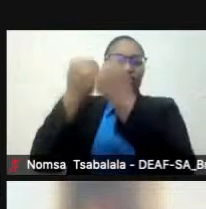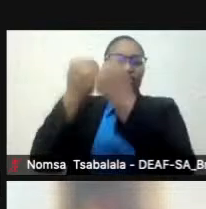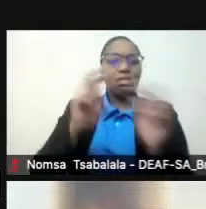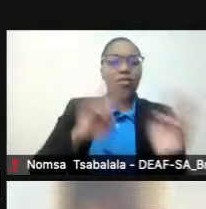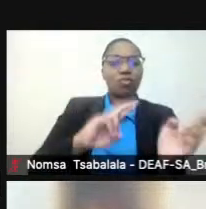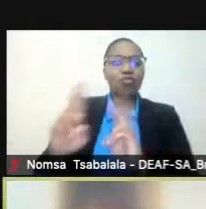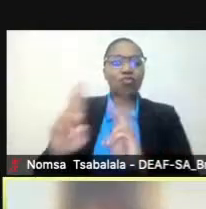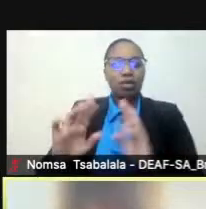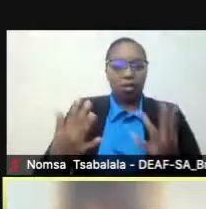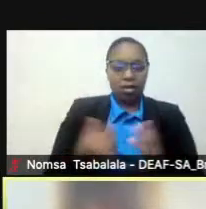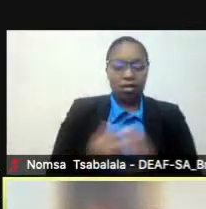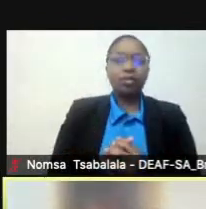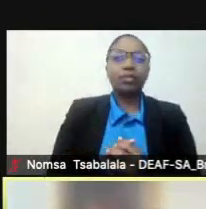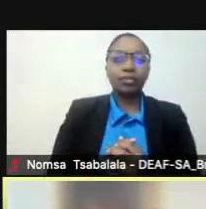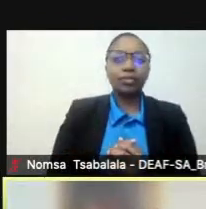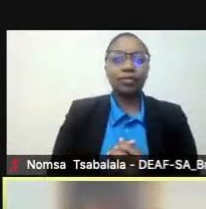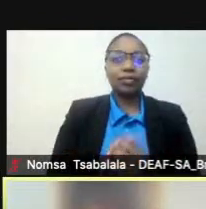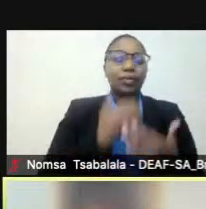Thank you very much,